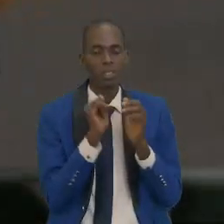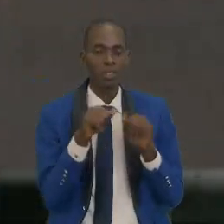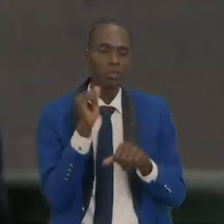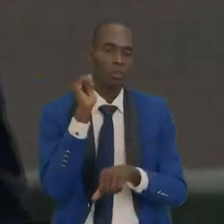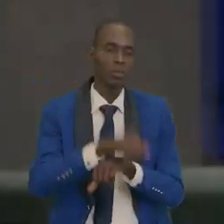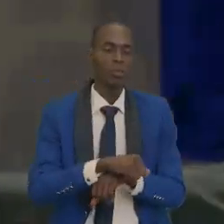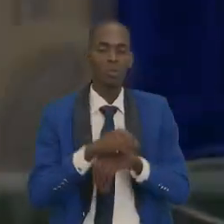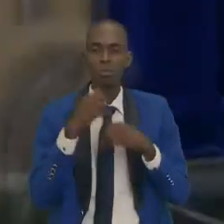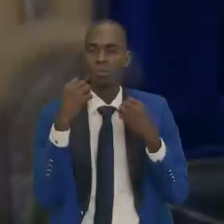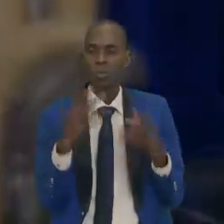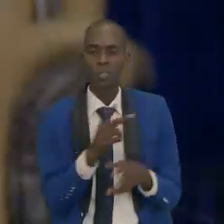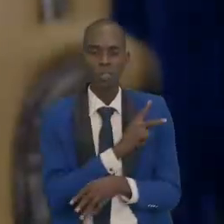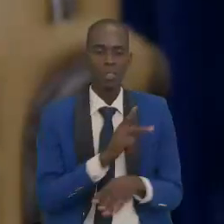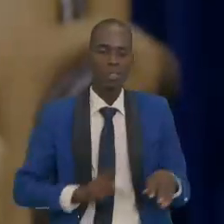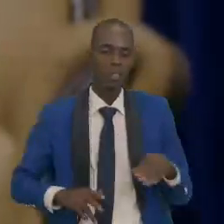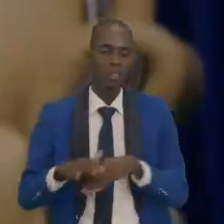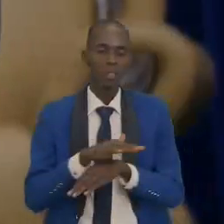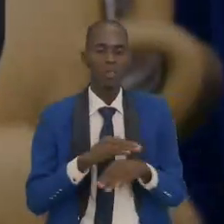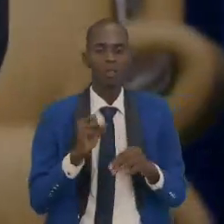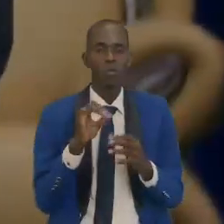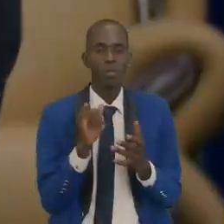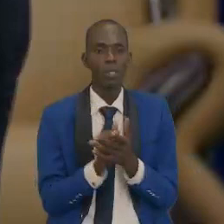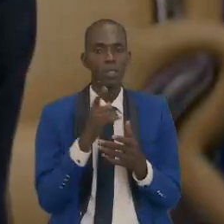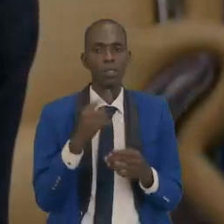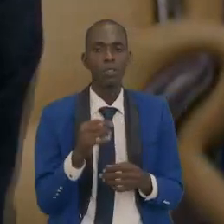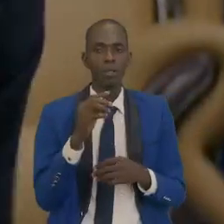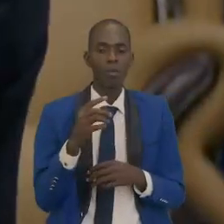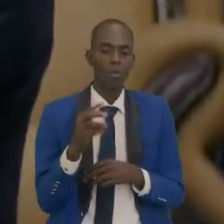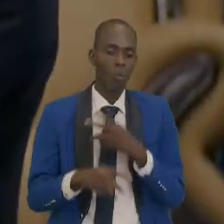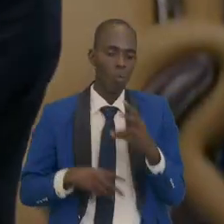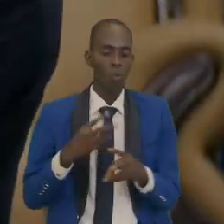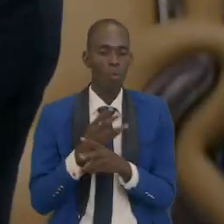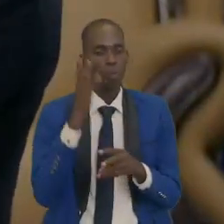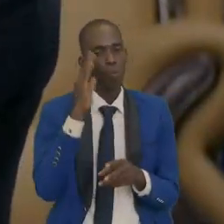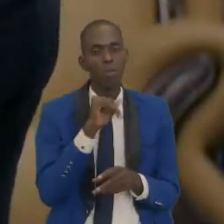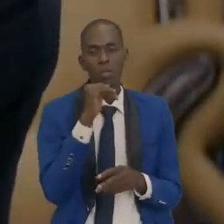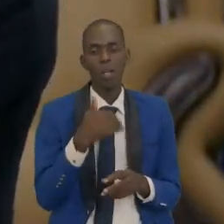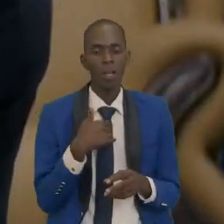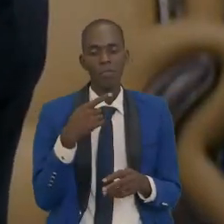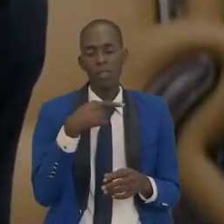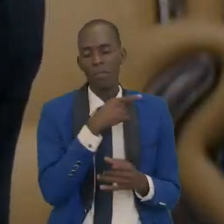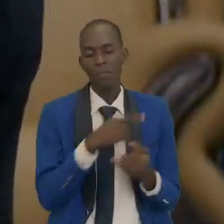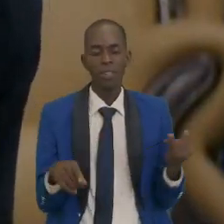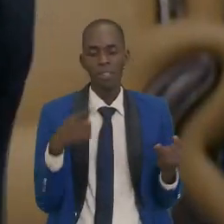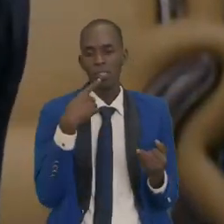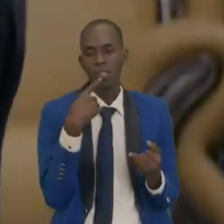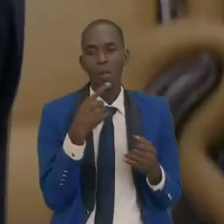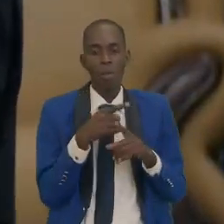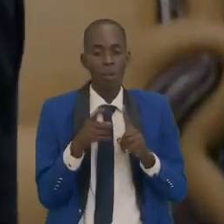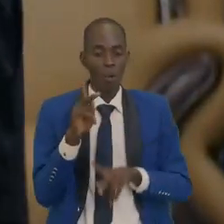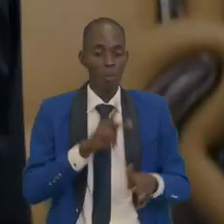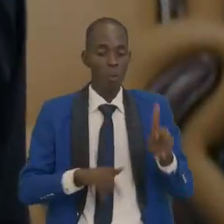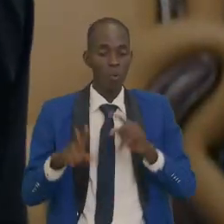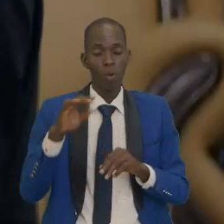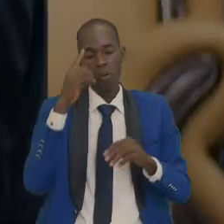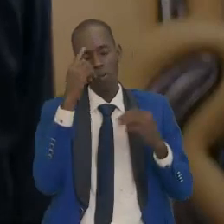that the world will not have the final say but the people of Faith they will have the final